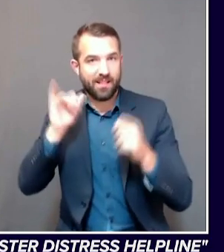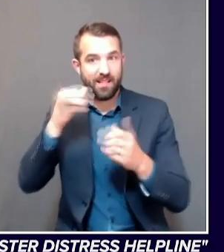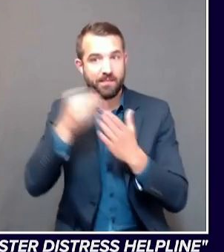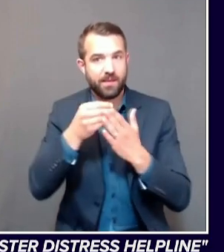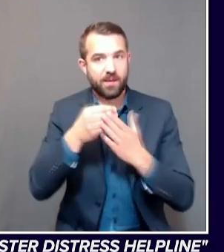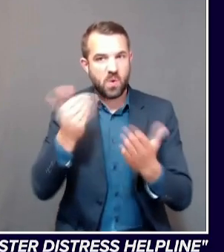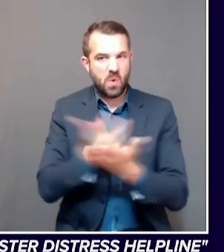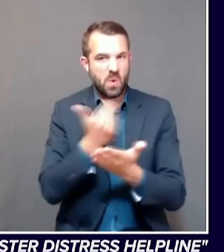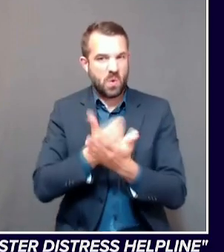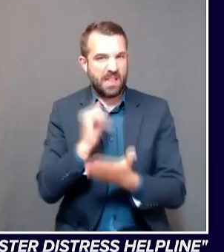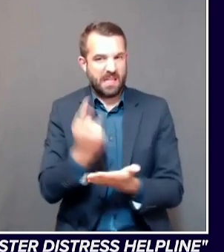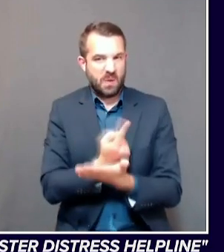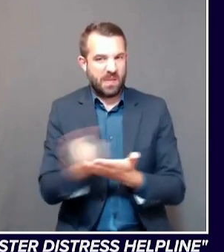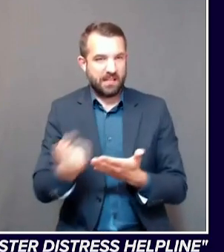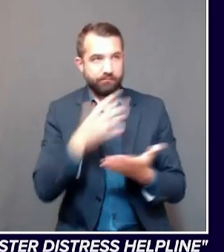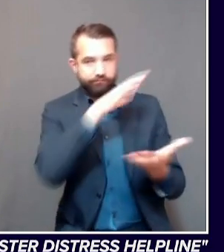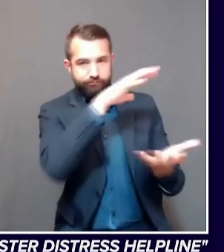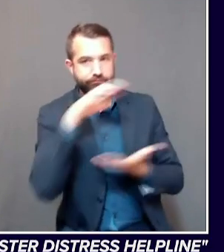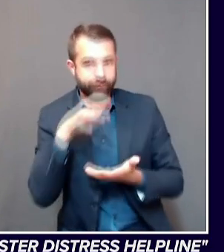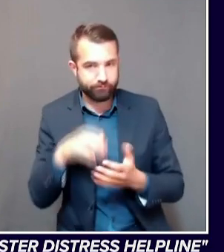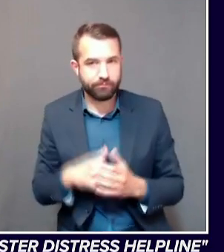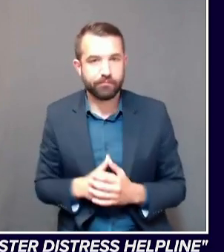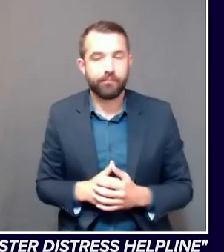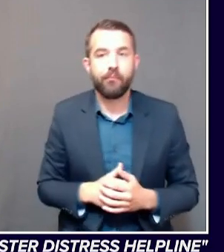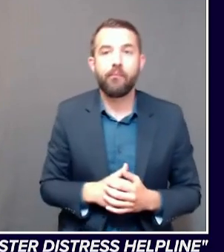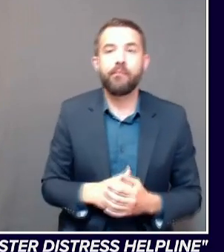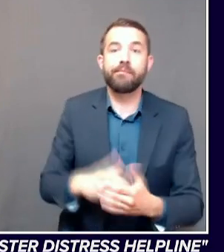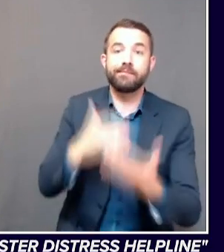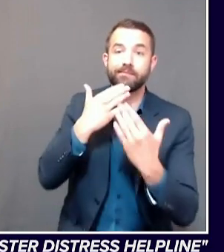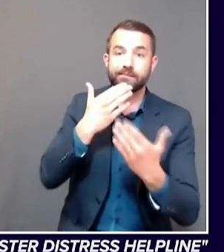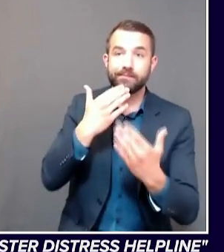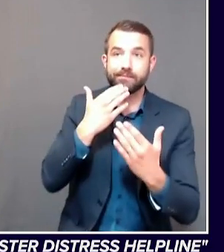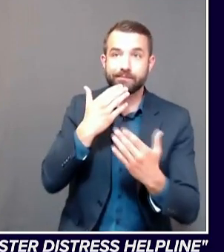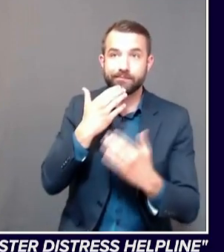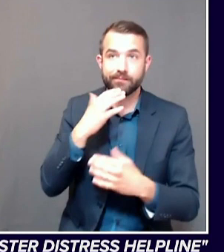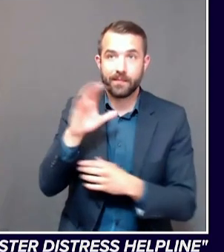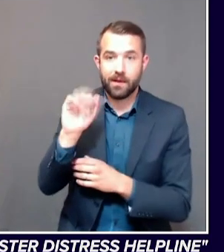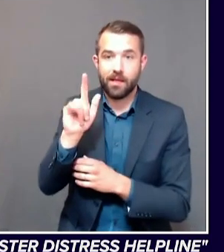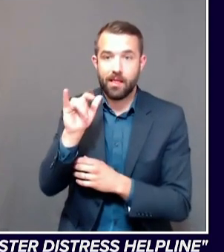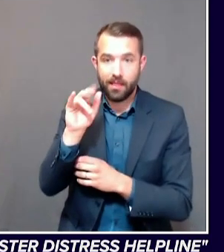you. We're going to turn now to Caitlin Andrews at the BDN.